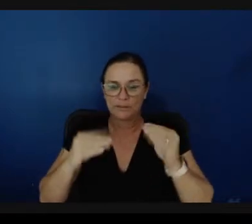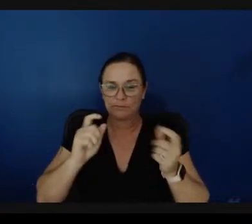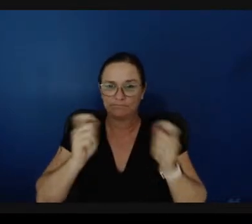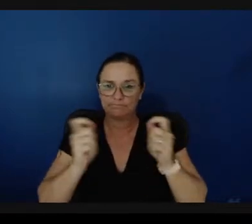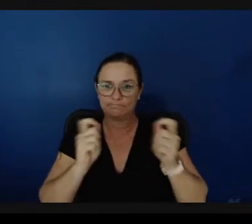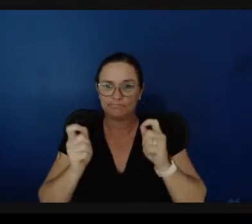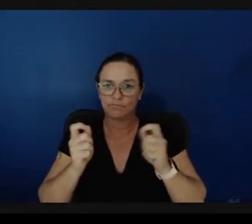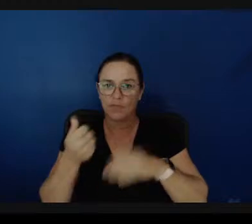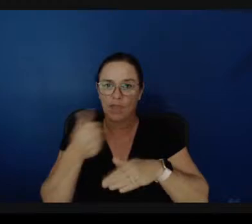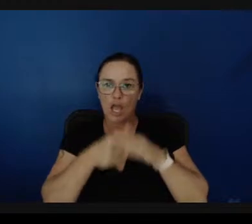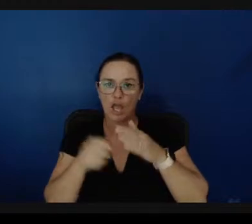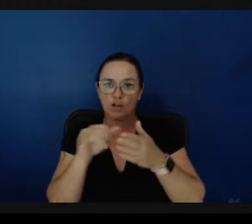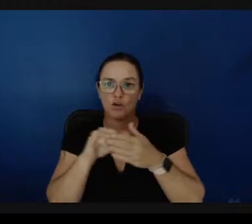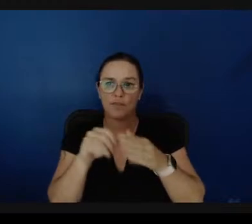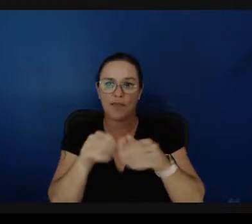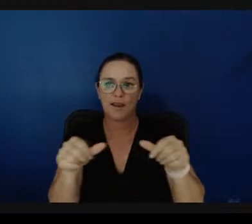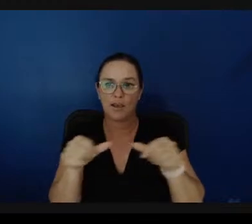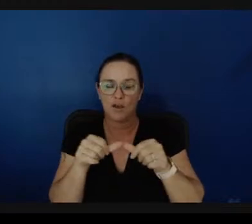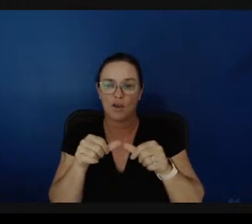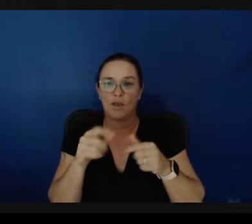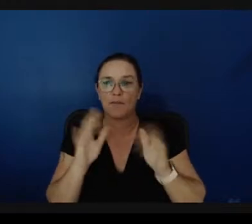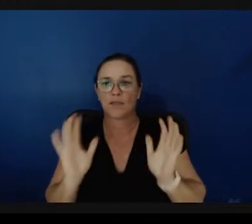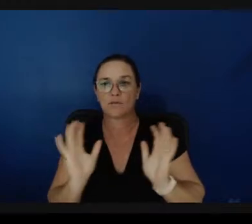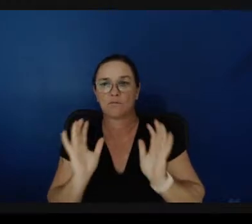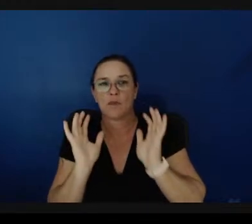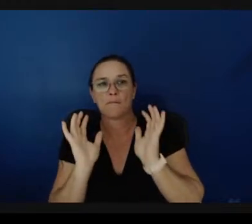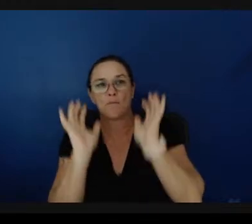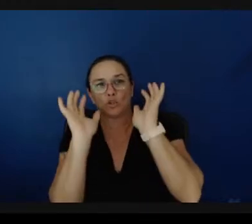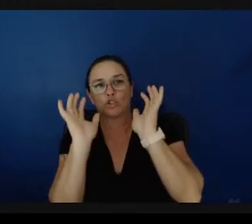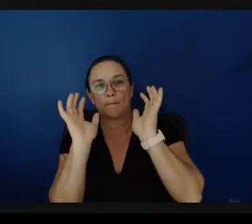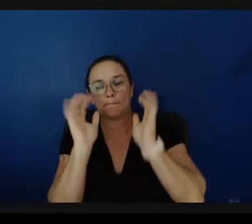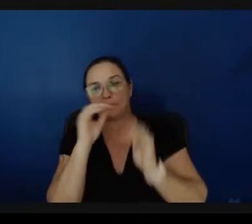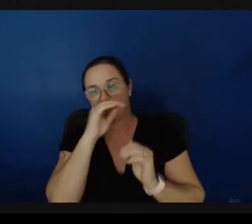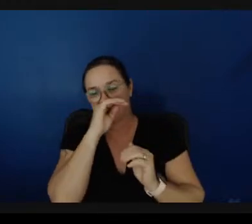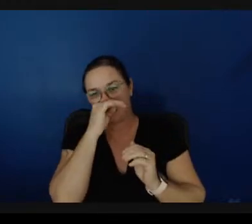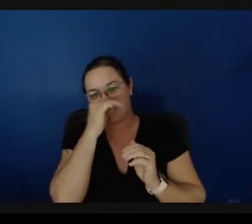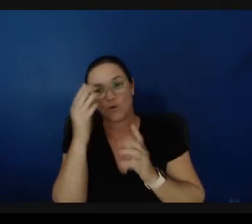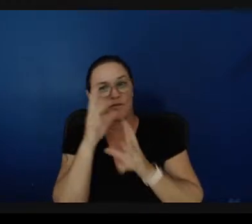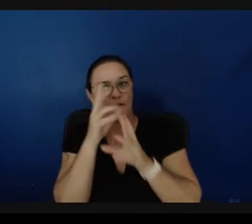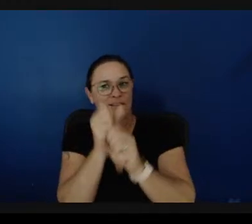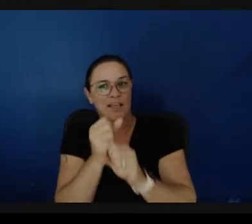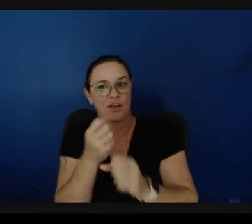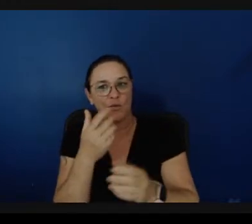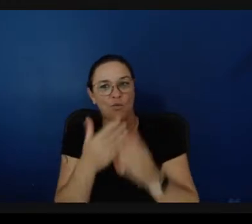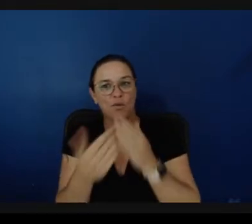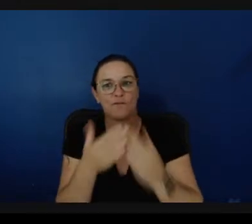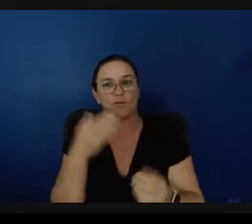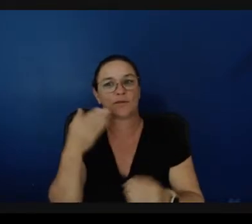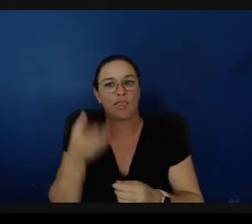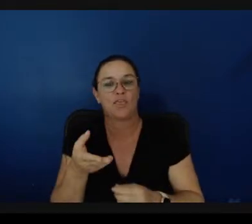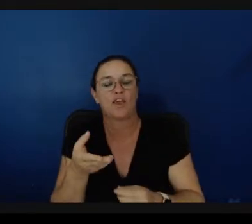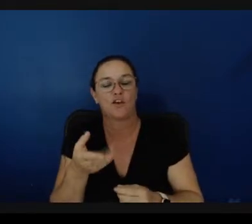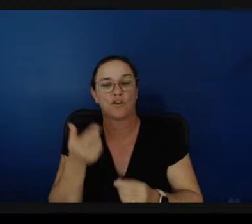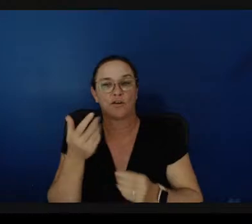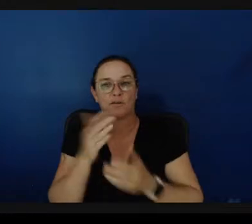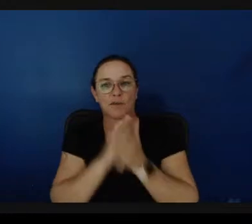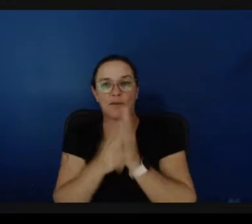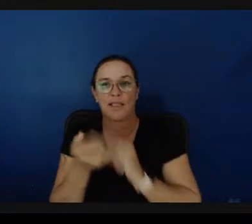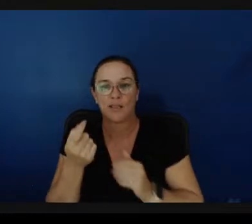pile as it's getting pushed from below here. So that's fascinating. And whatever was in there is getting a little bit,